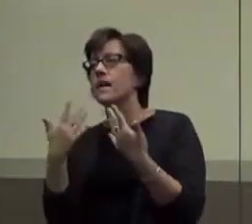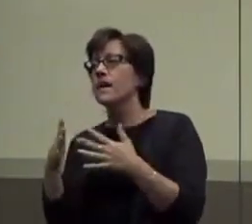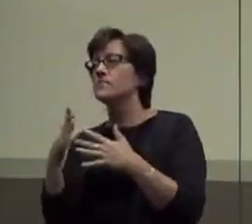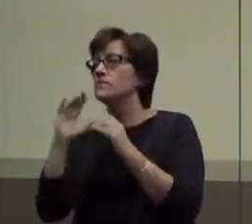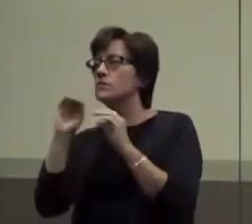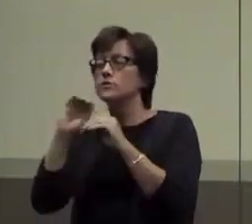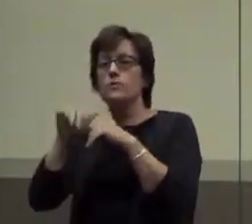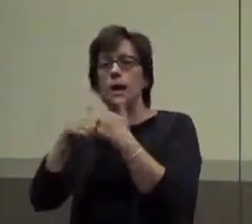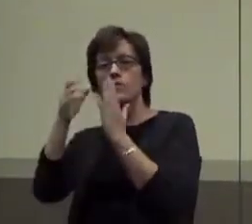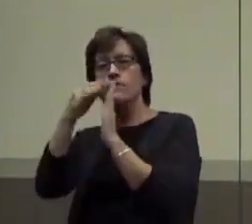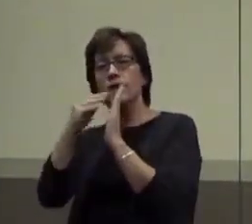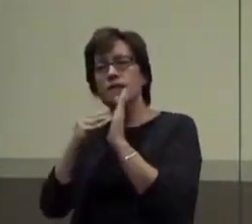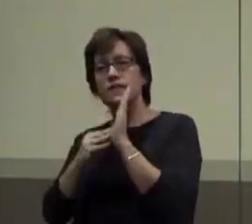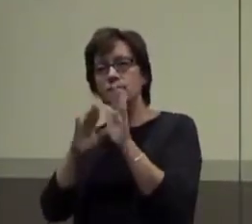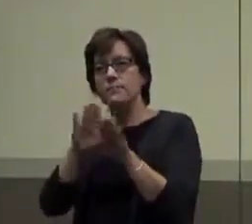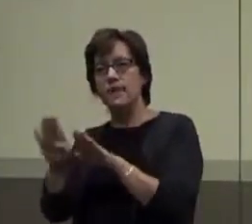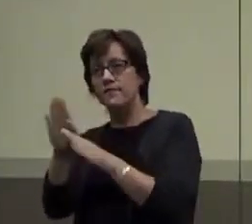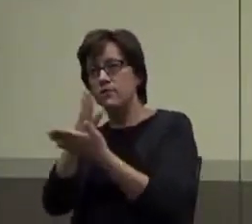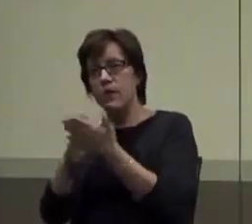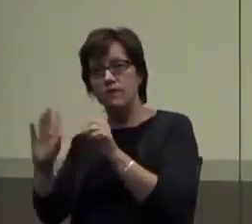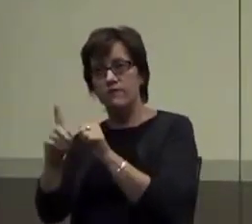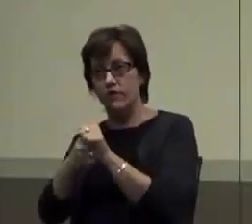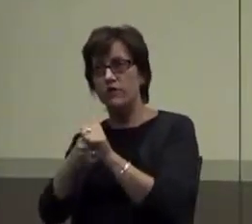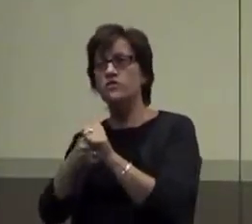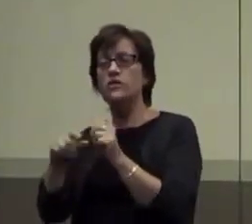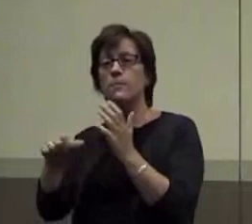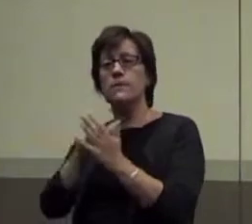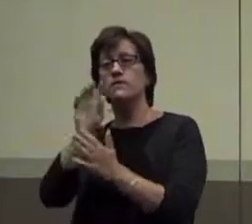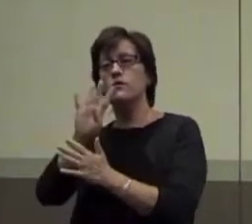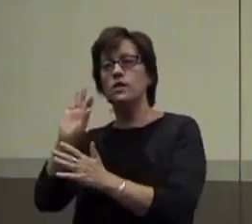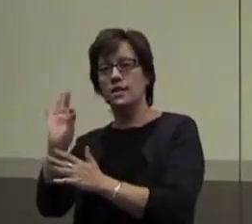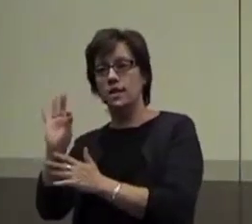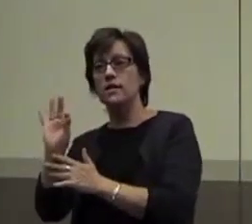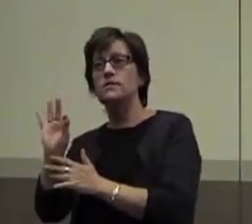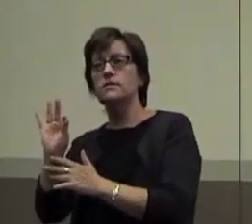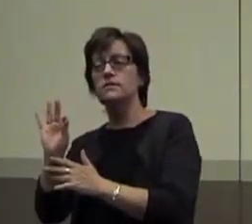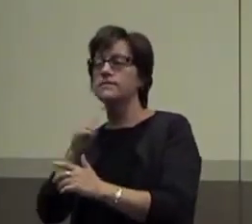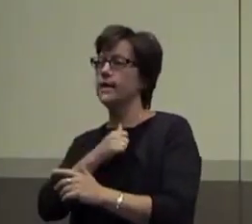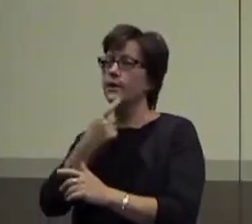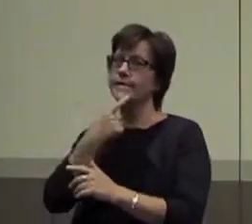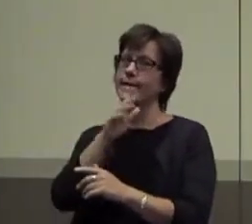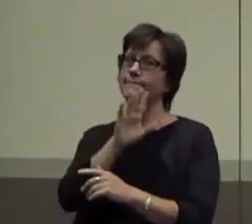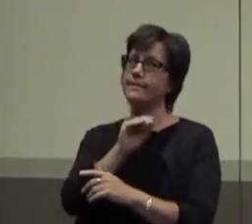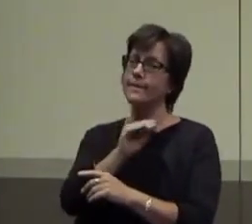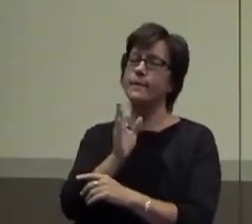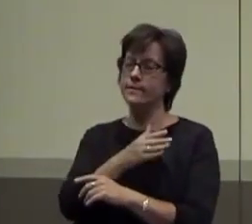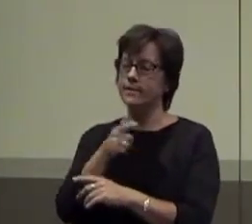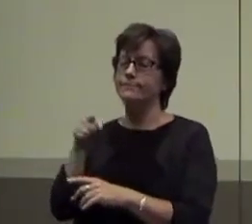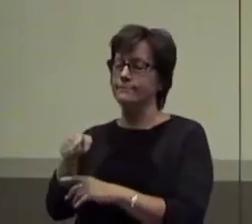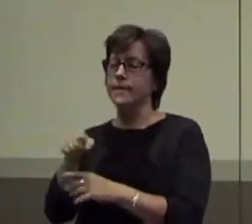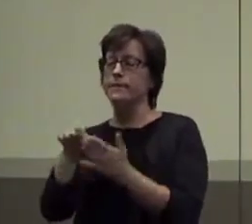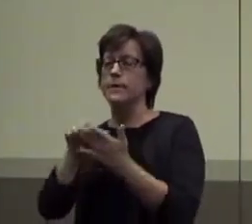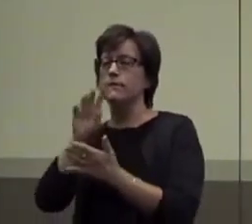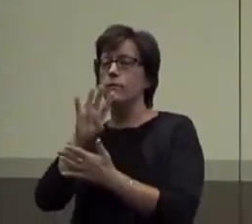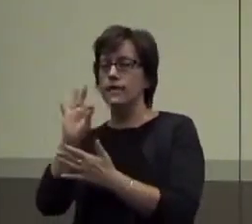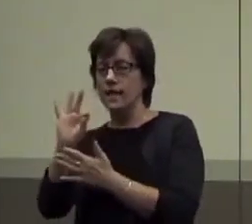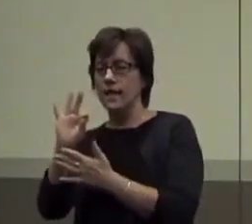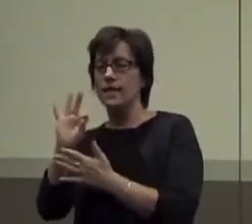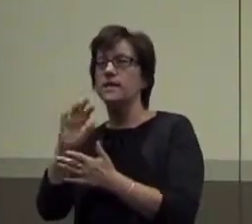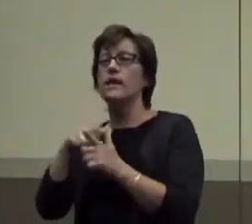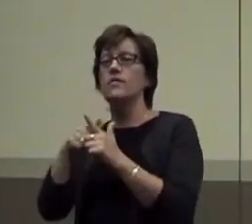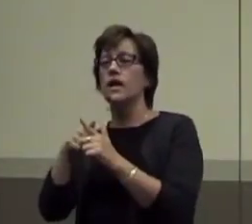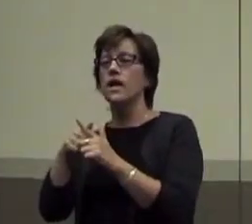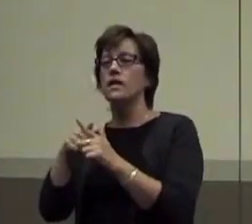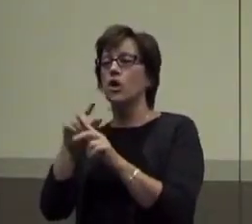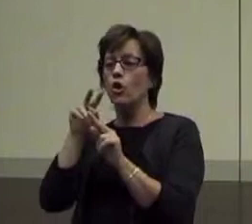in the behavior part first on page 49, sorry I said 50, page 49, and then looking at what happens before